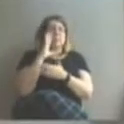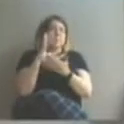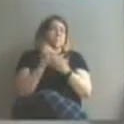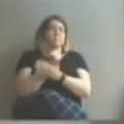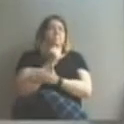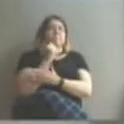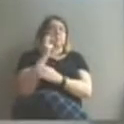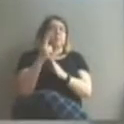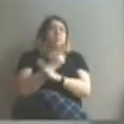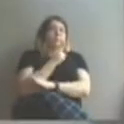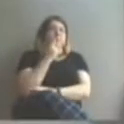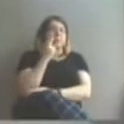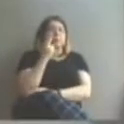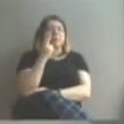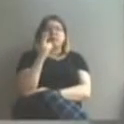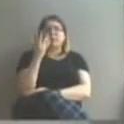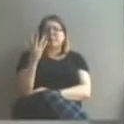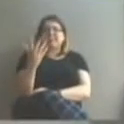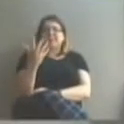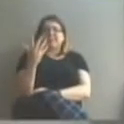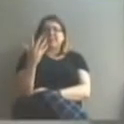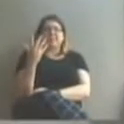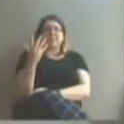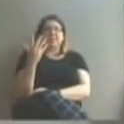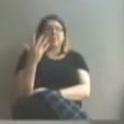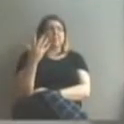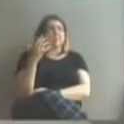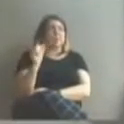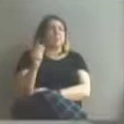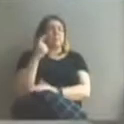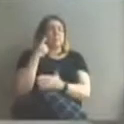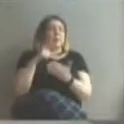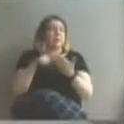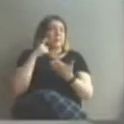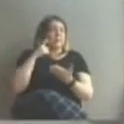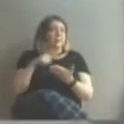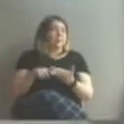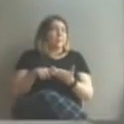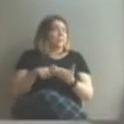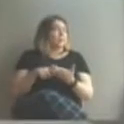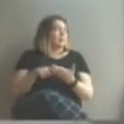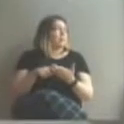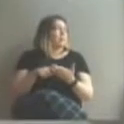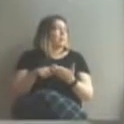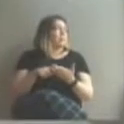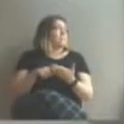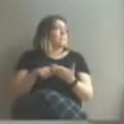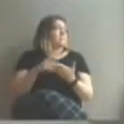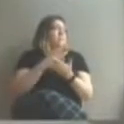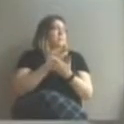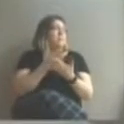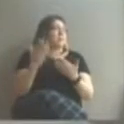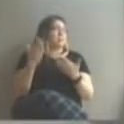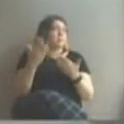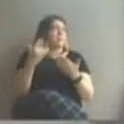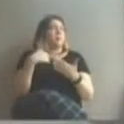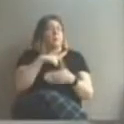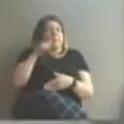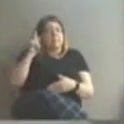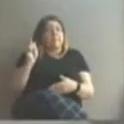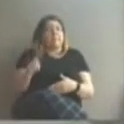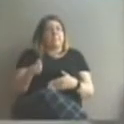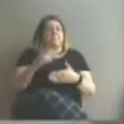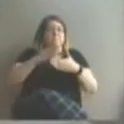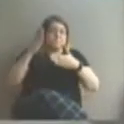utilize it. So is there a way that you can identify the things that we have to